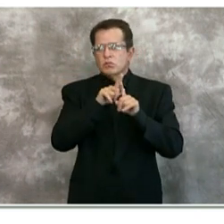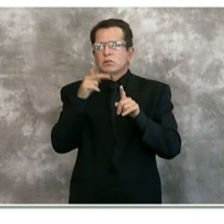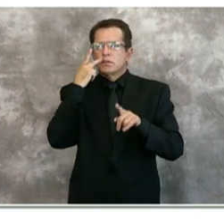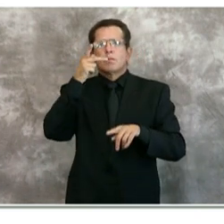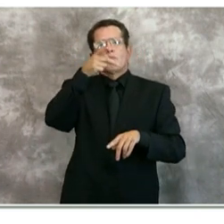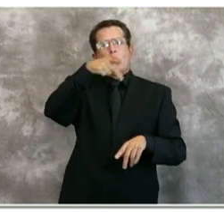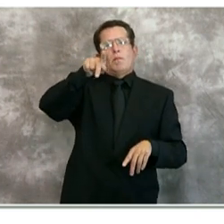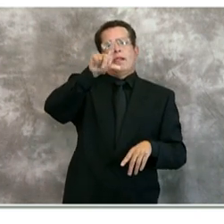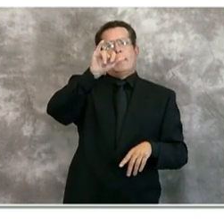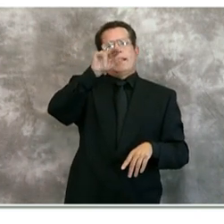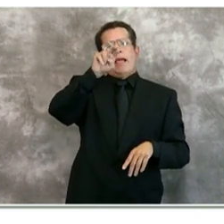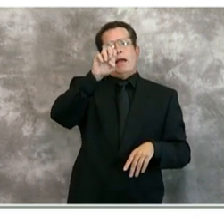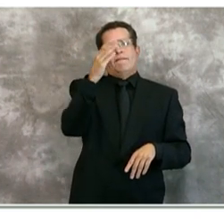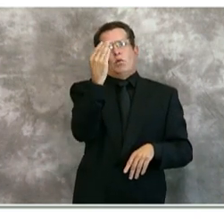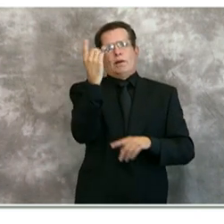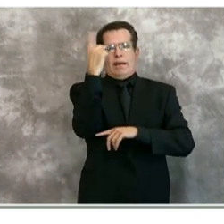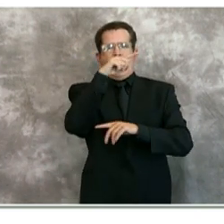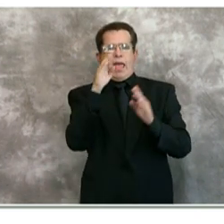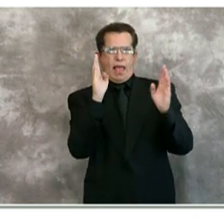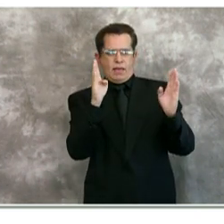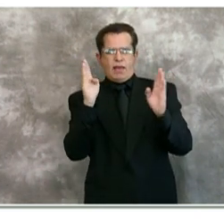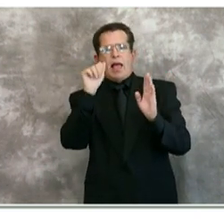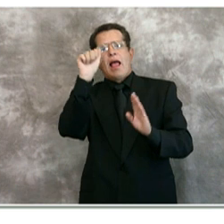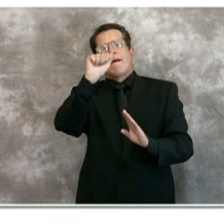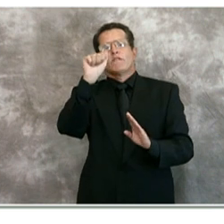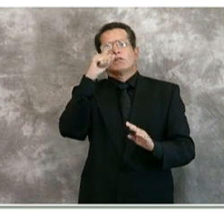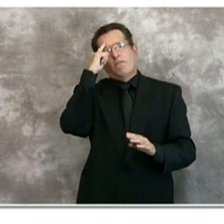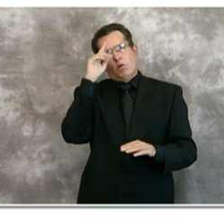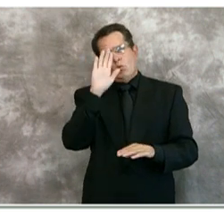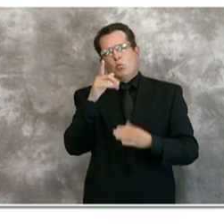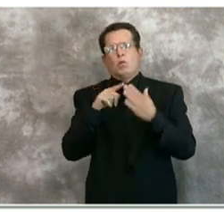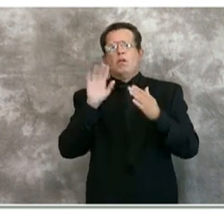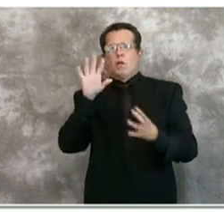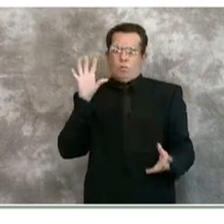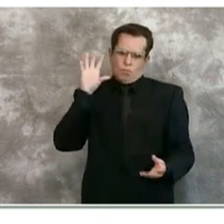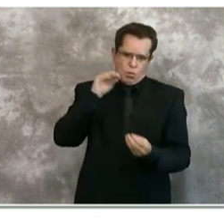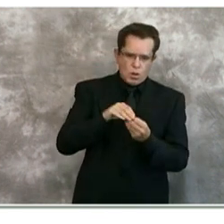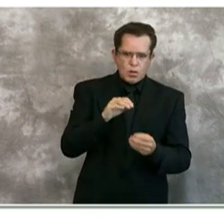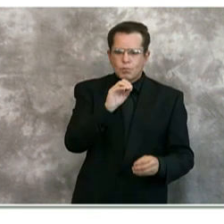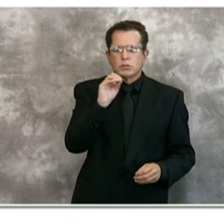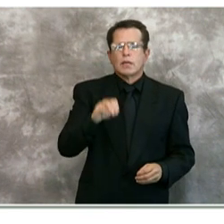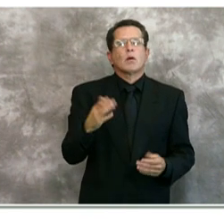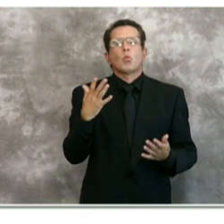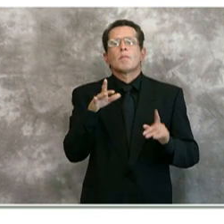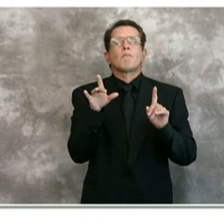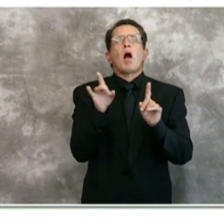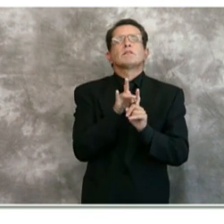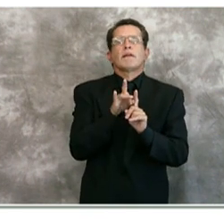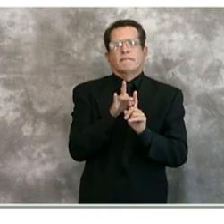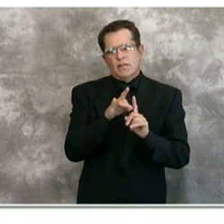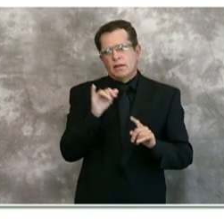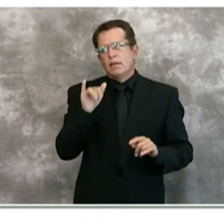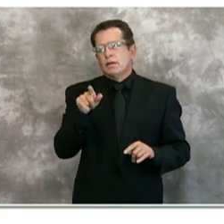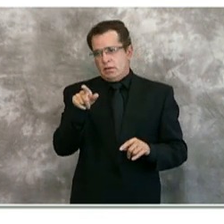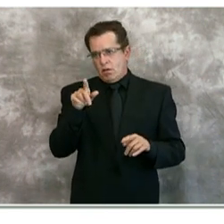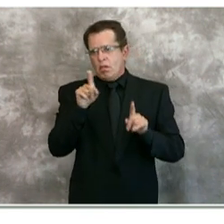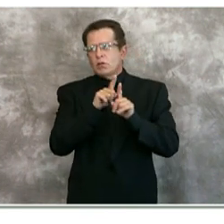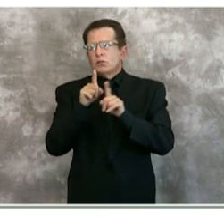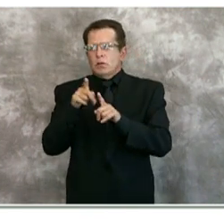see the 14-day rolling average of percentage of positive. Moving along to our hospitalization, you will see